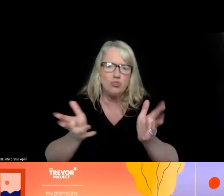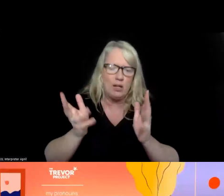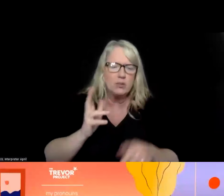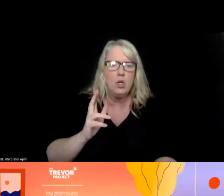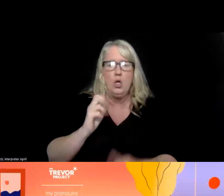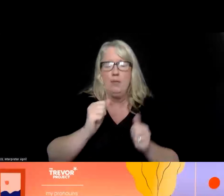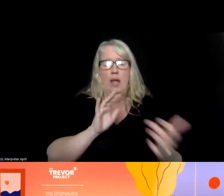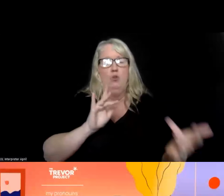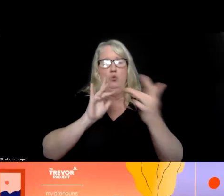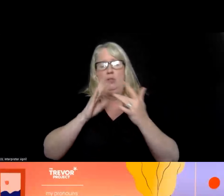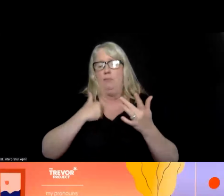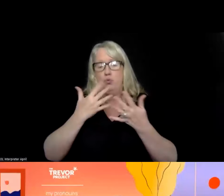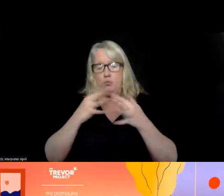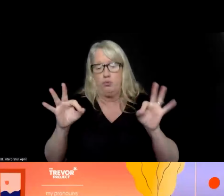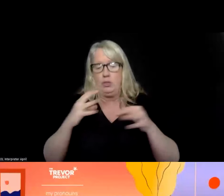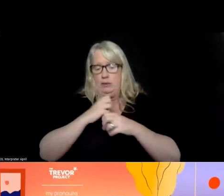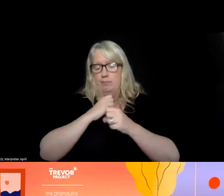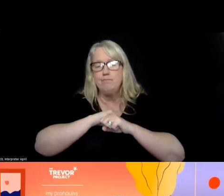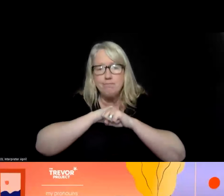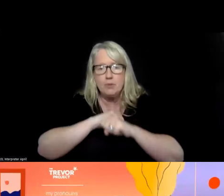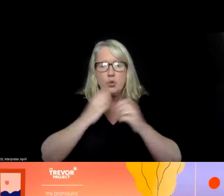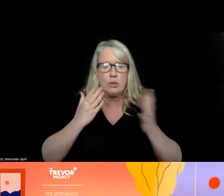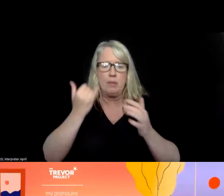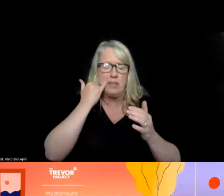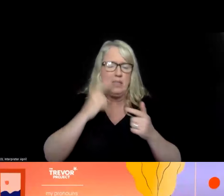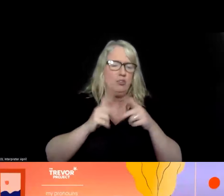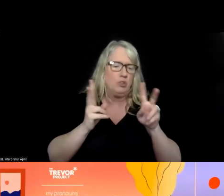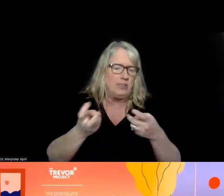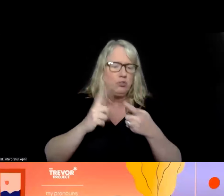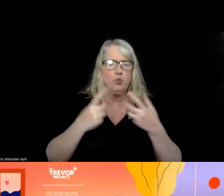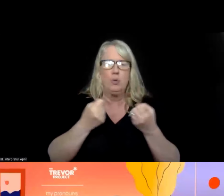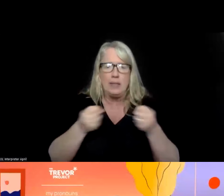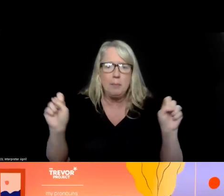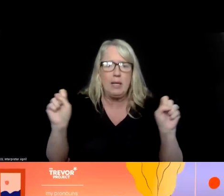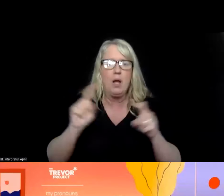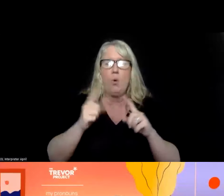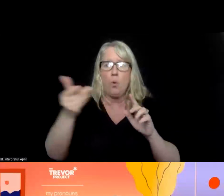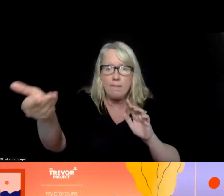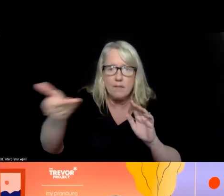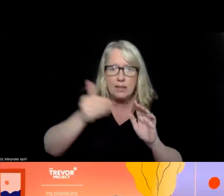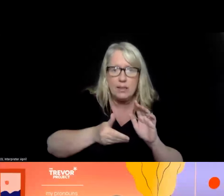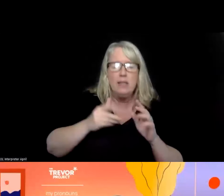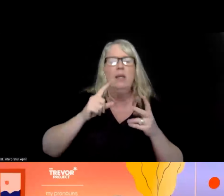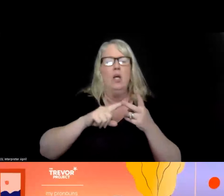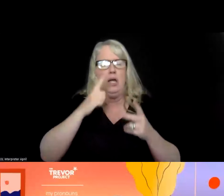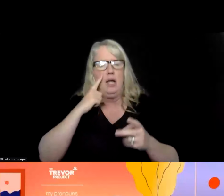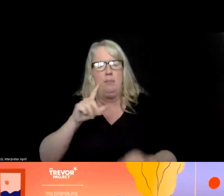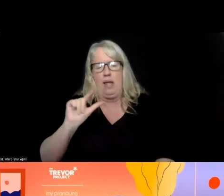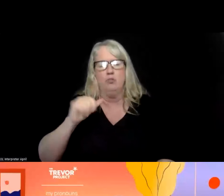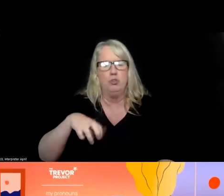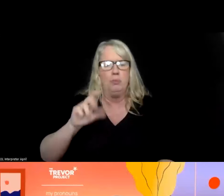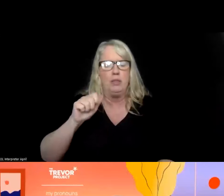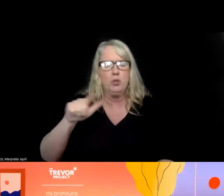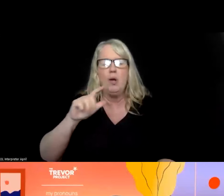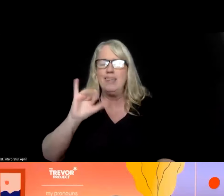to our free and secure services when they are struggling with issues such as coming out or inviting in, LGBTQ identity, depression,